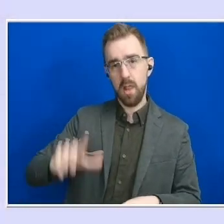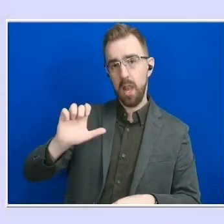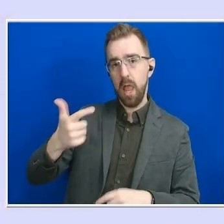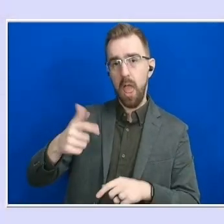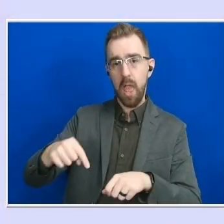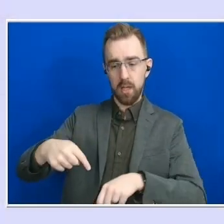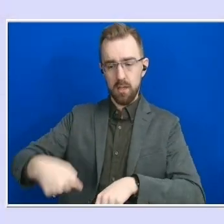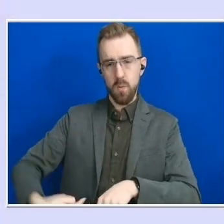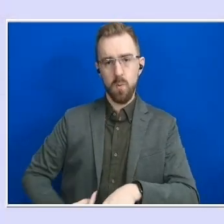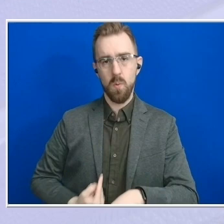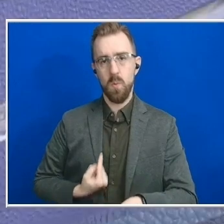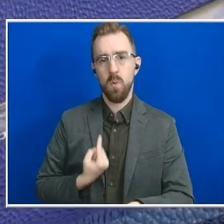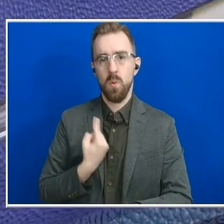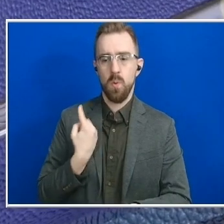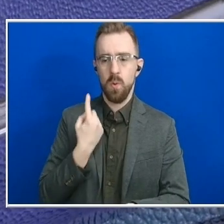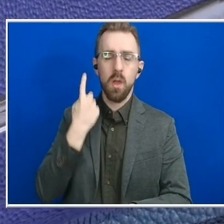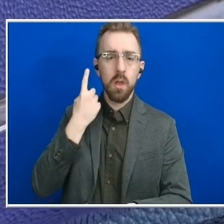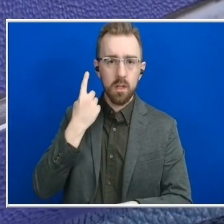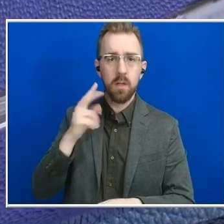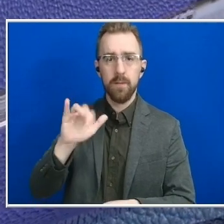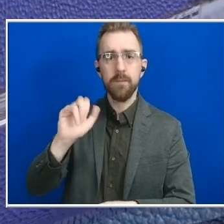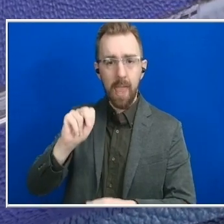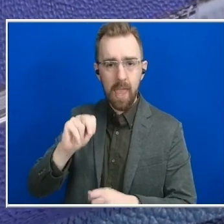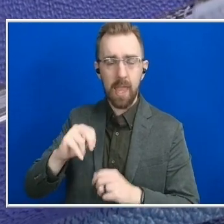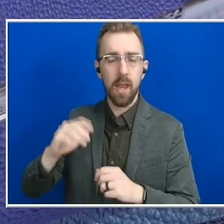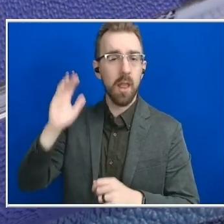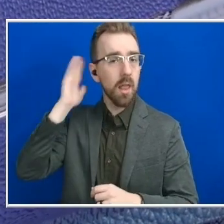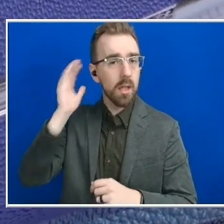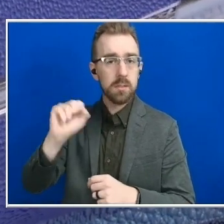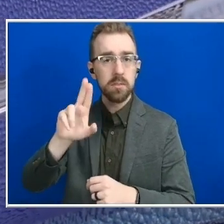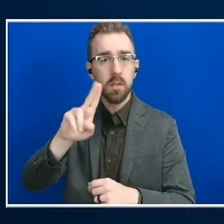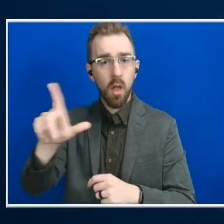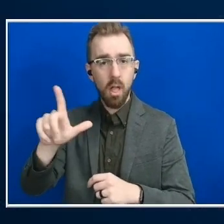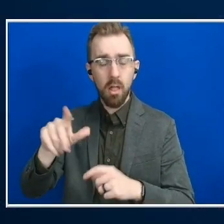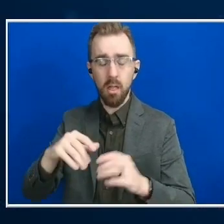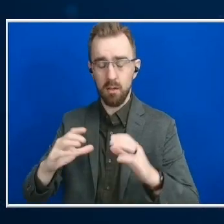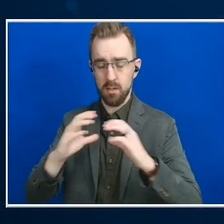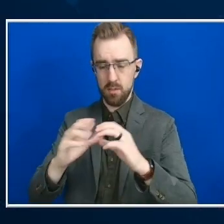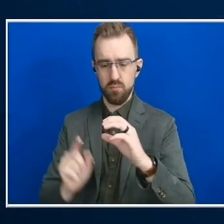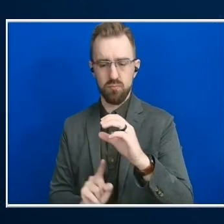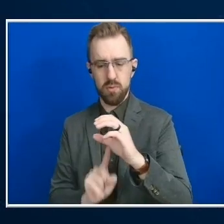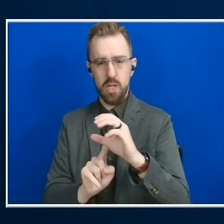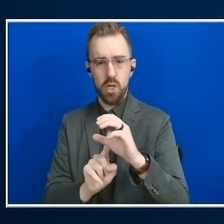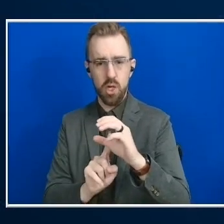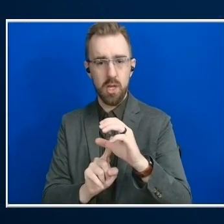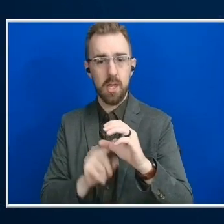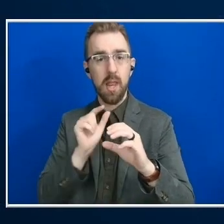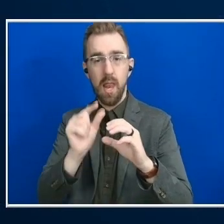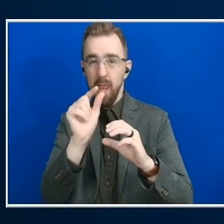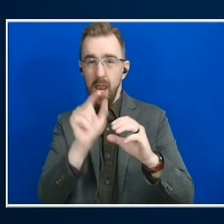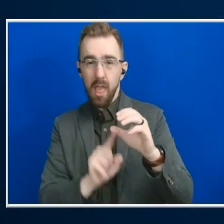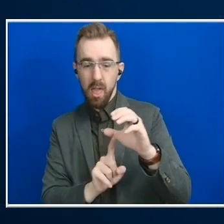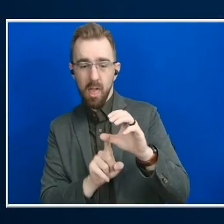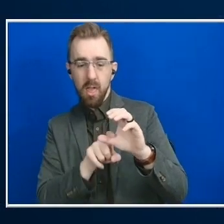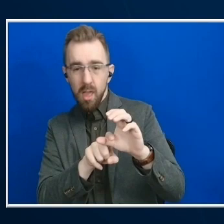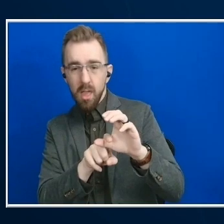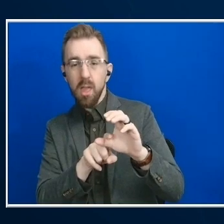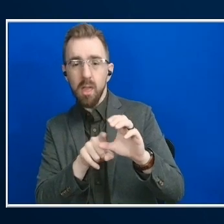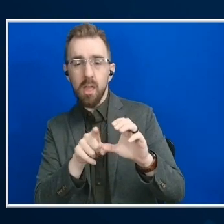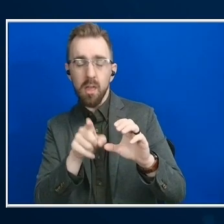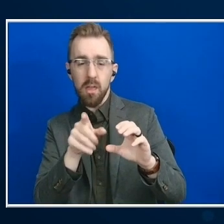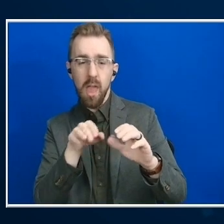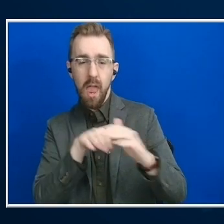system up to the veins at the base of the skull. And then a fine catheter will enter the target vein and allow